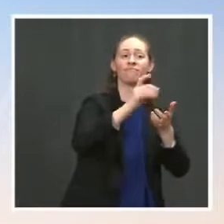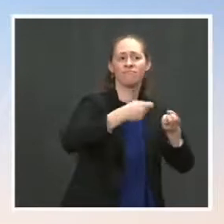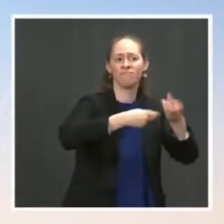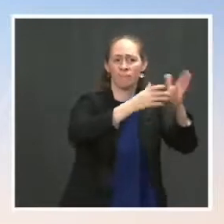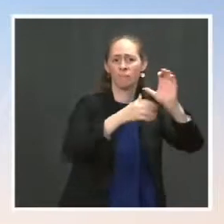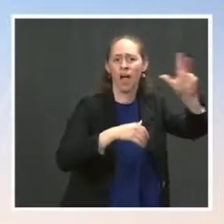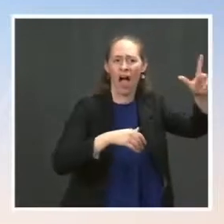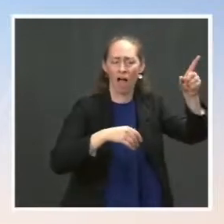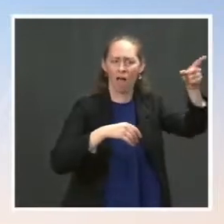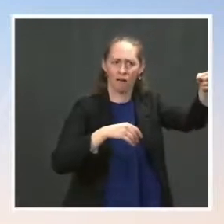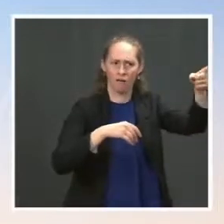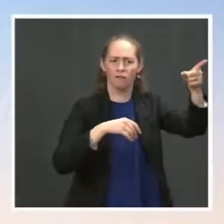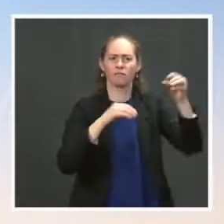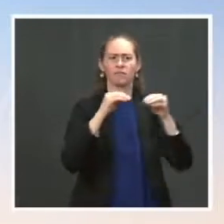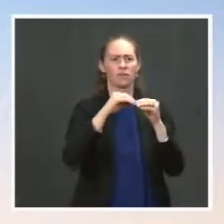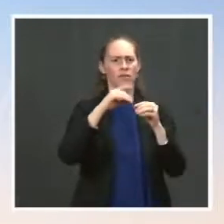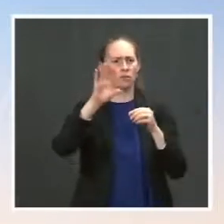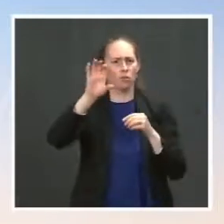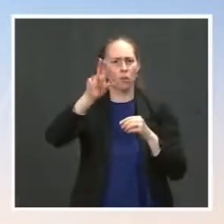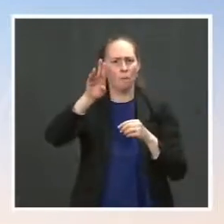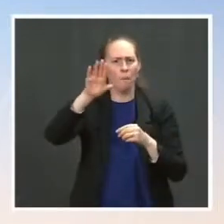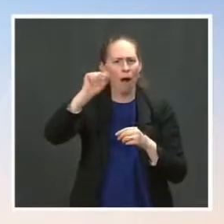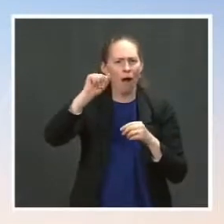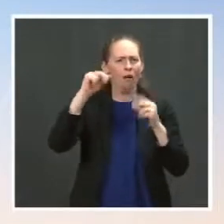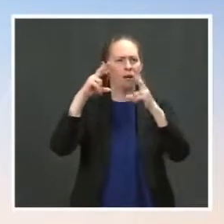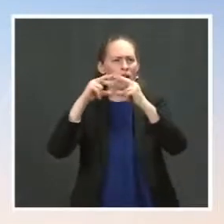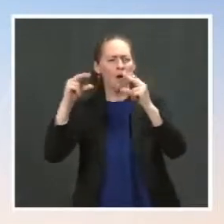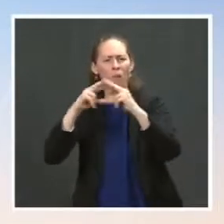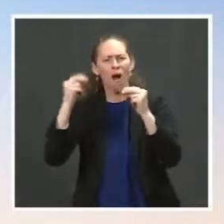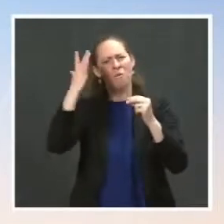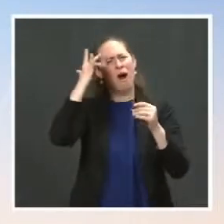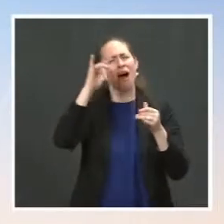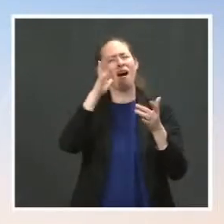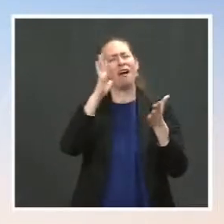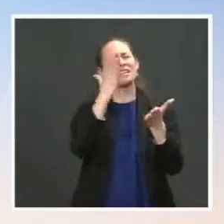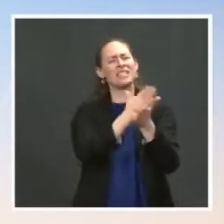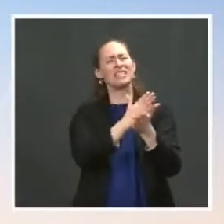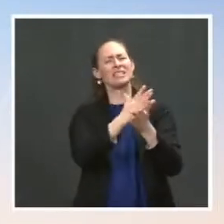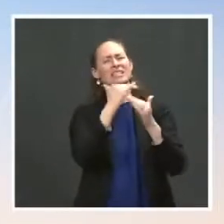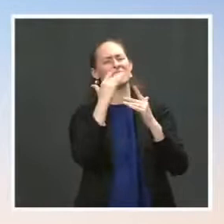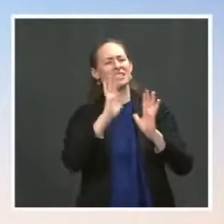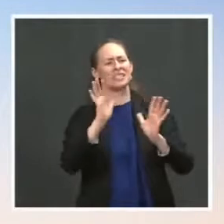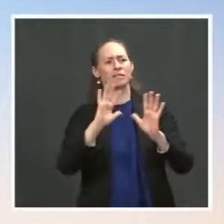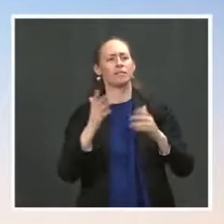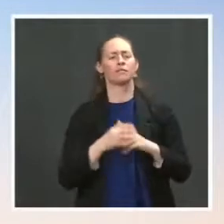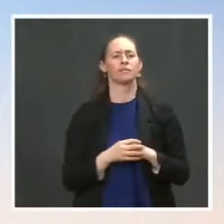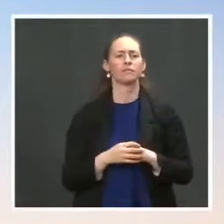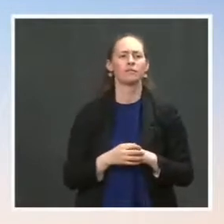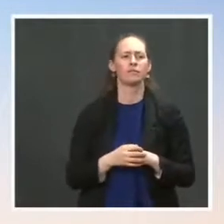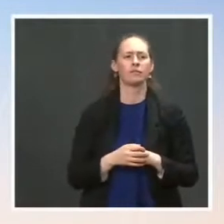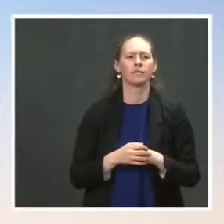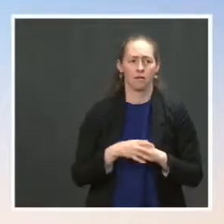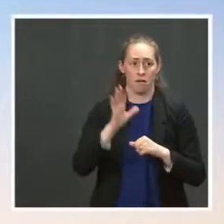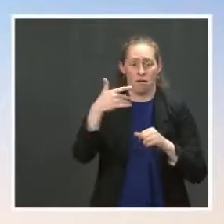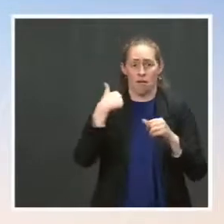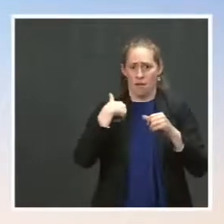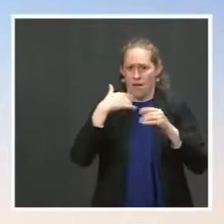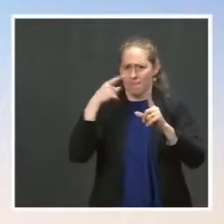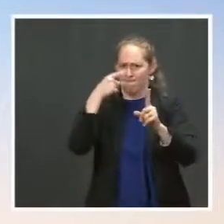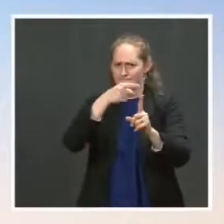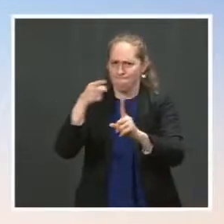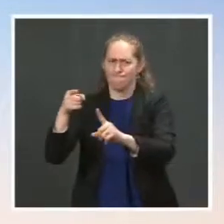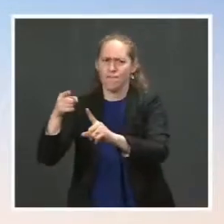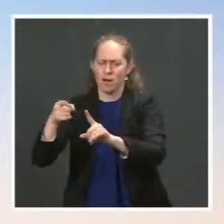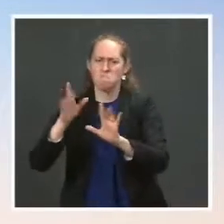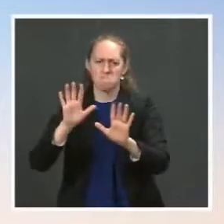that hasn't happened? I don't have an update on the second. I'm happy to check and see with our diplomatic team what the status is and if there's any